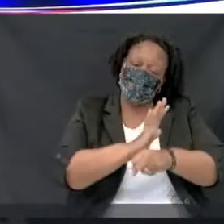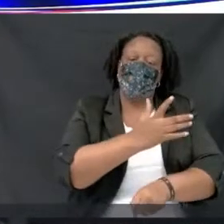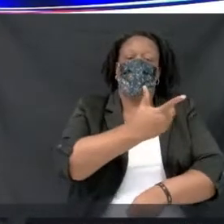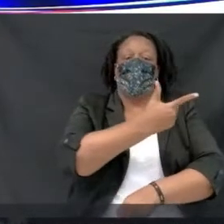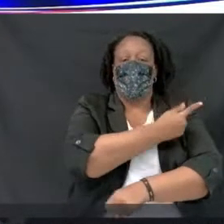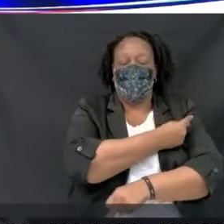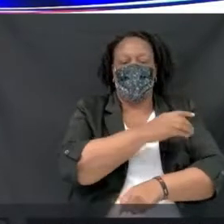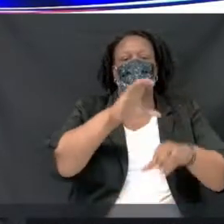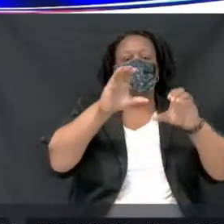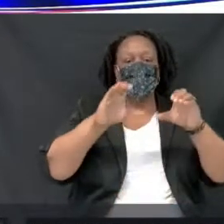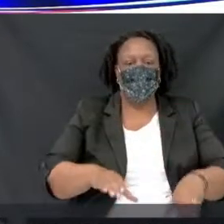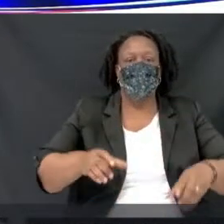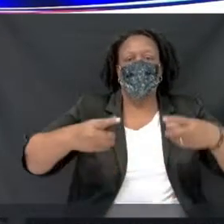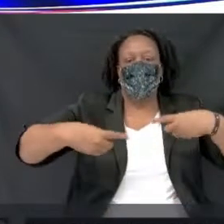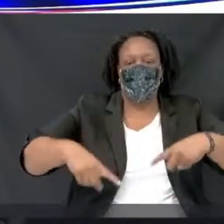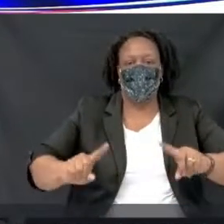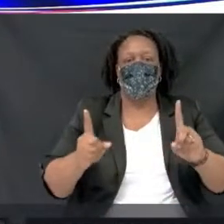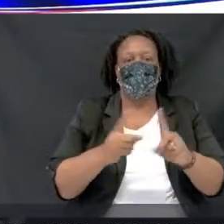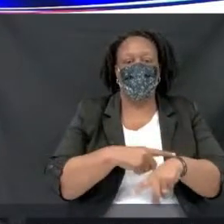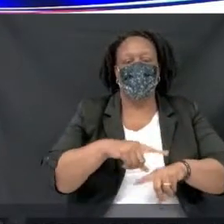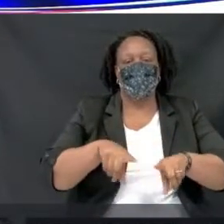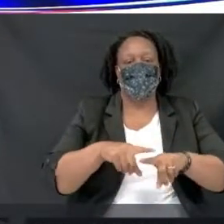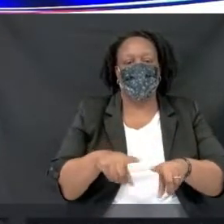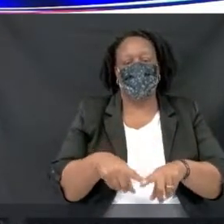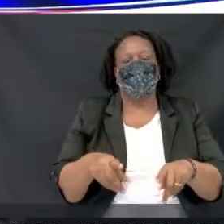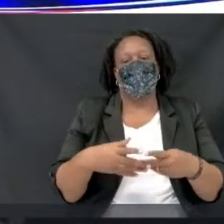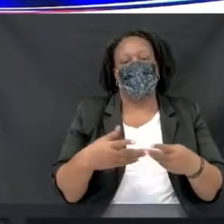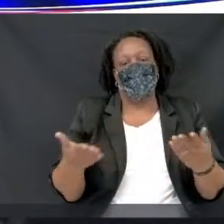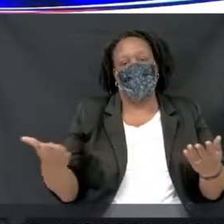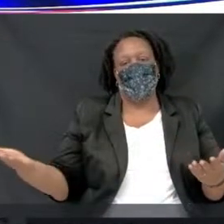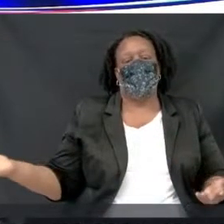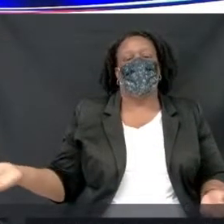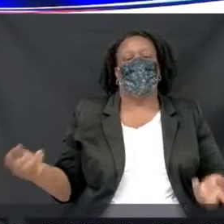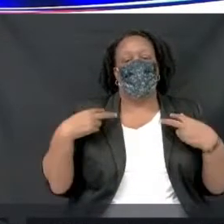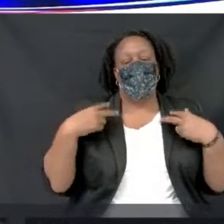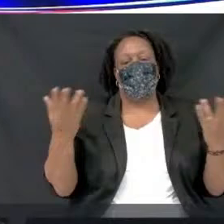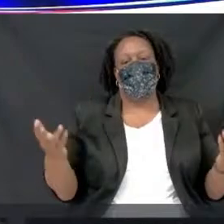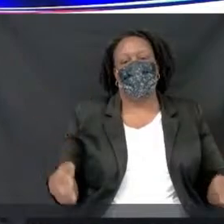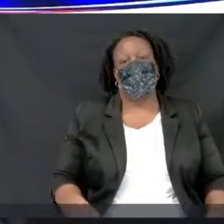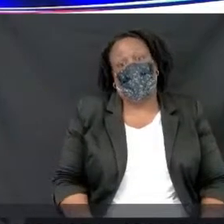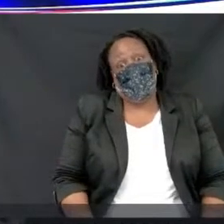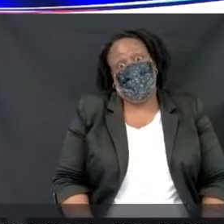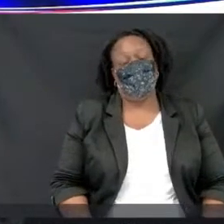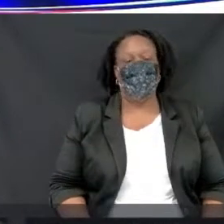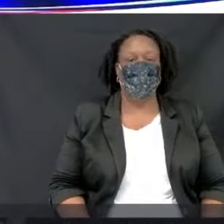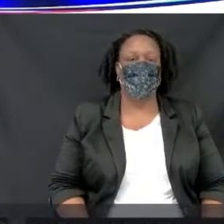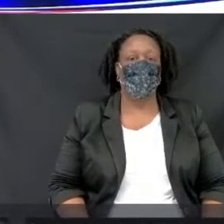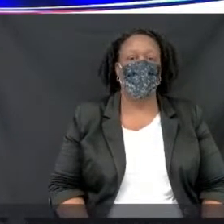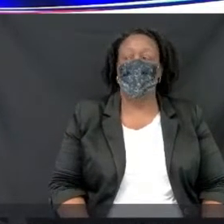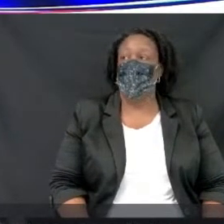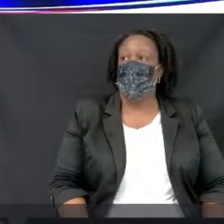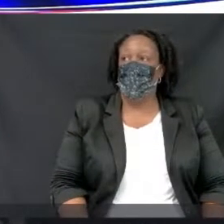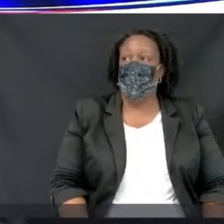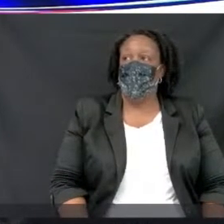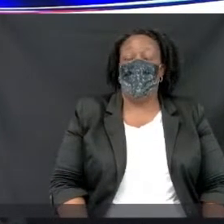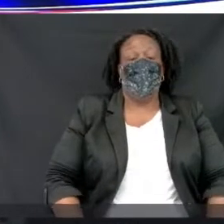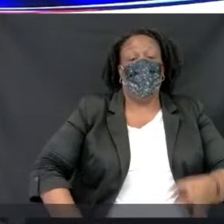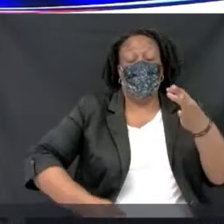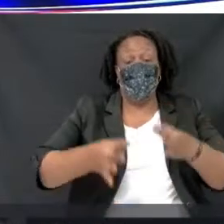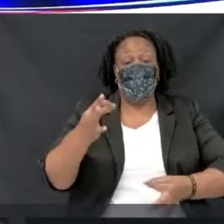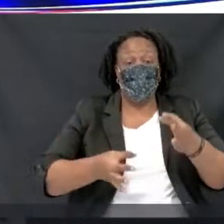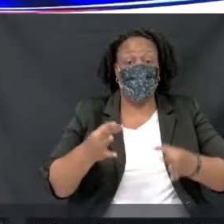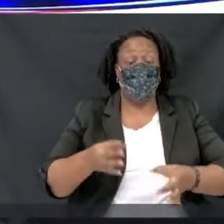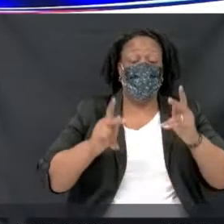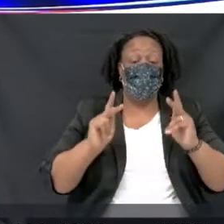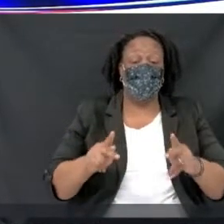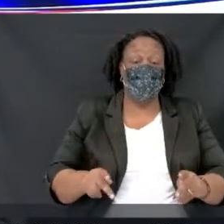team will be empowered to make spot checks at events, and any irregularity will result in the event being brought to an